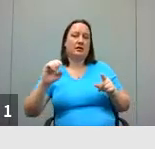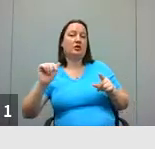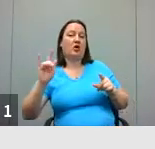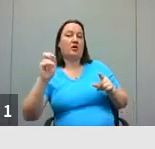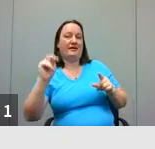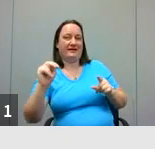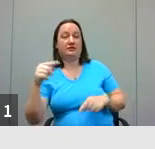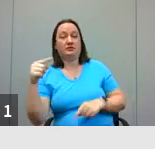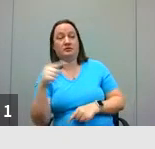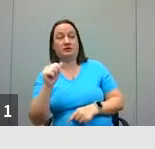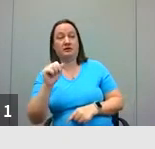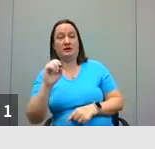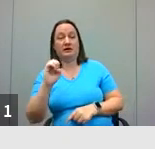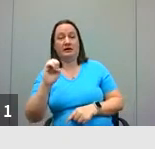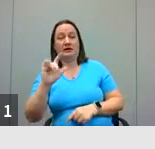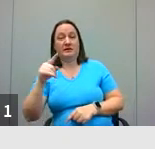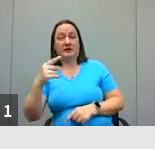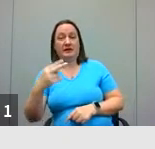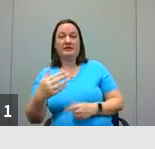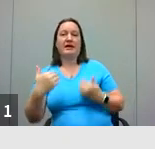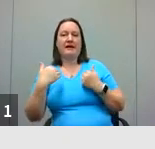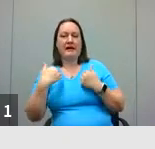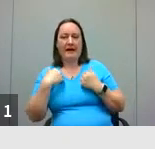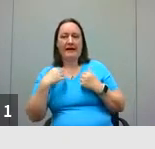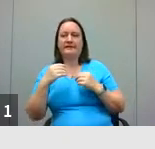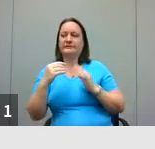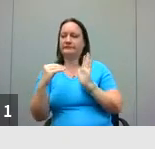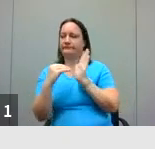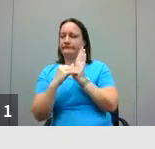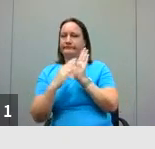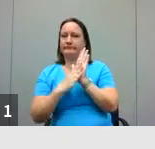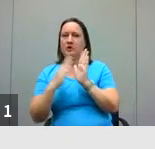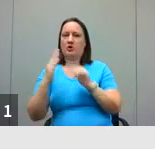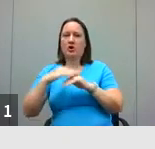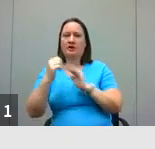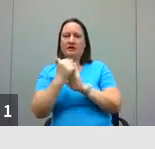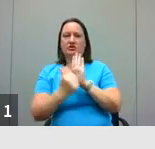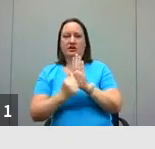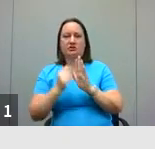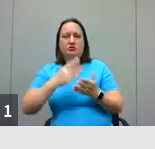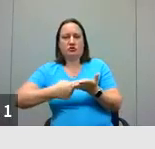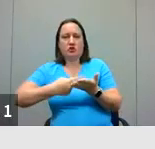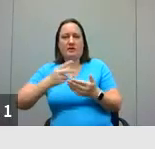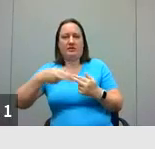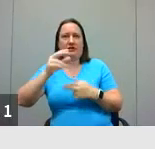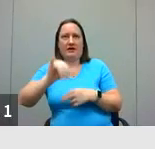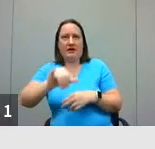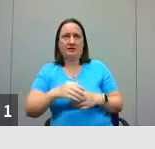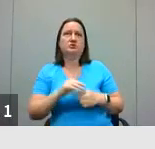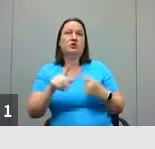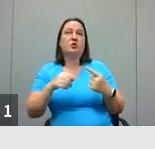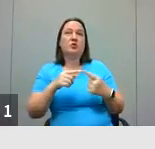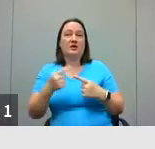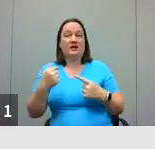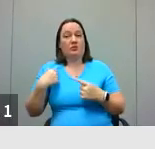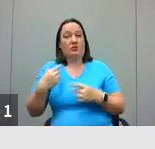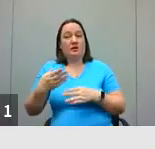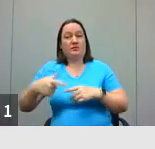hoping when we take a break, I'm going to try to get my screen sharing. I'm sorry, I didn't. I see that.